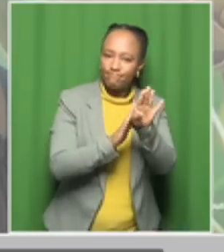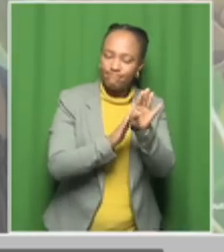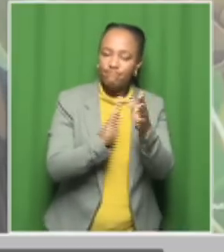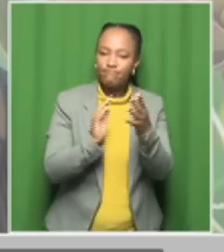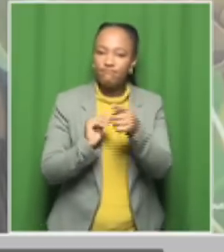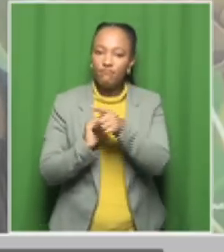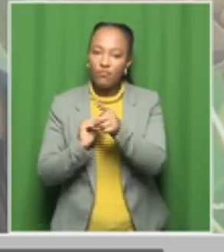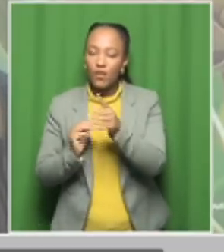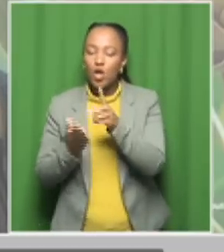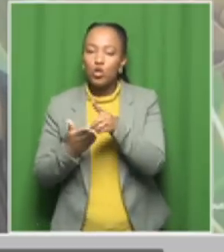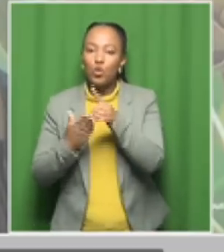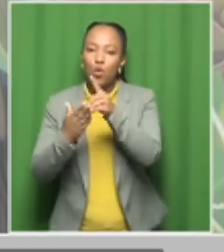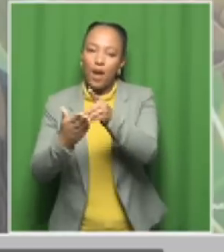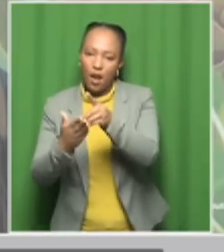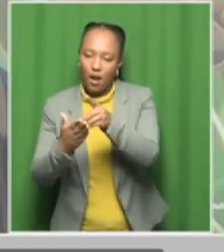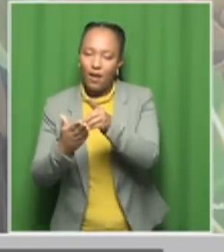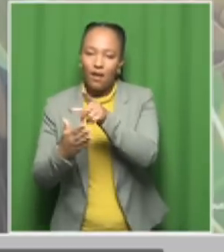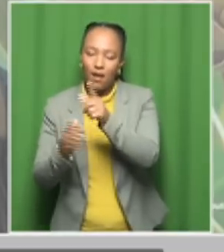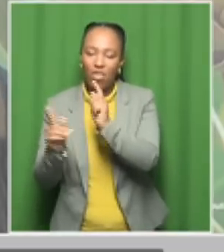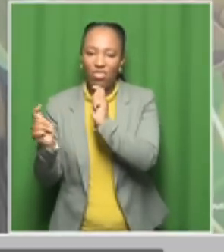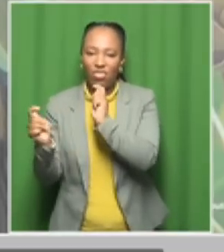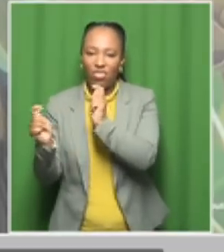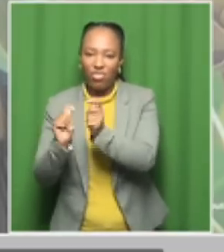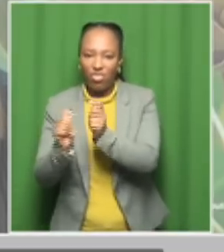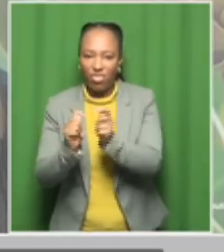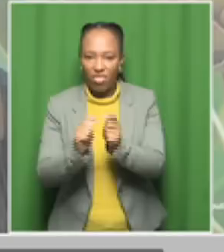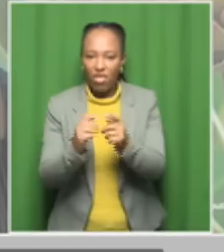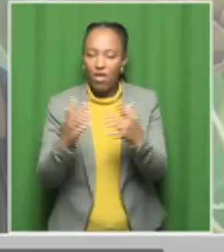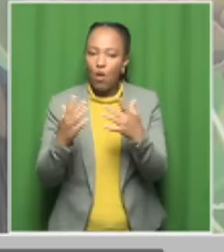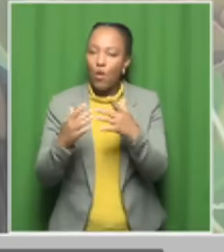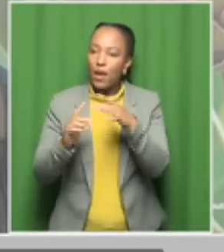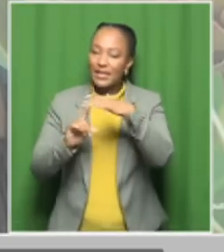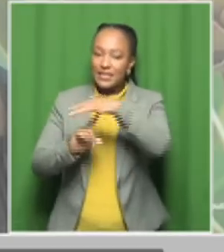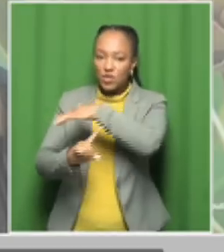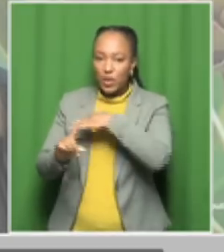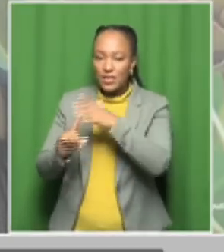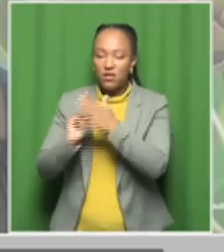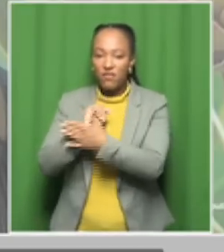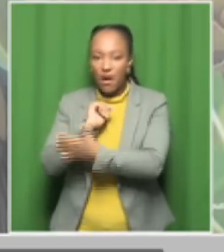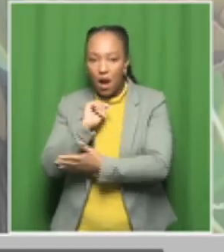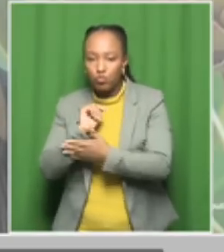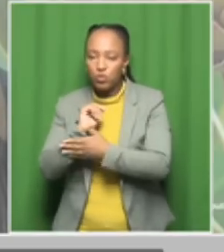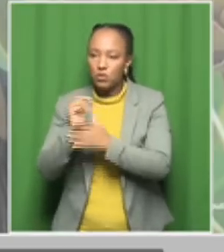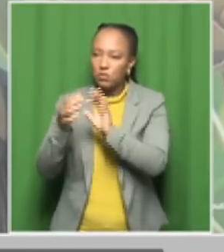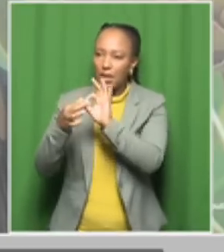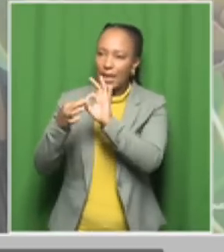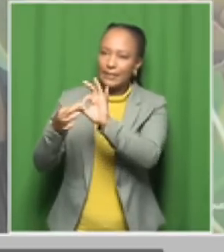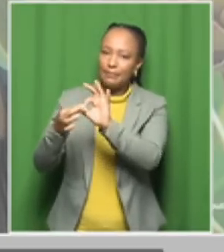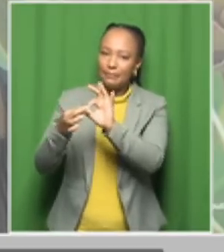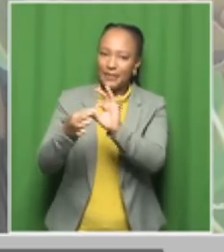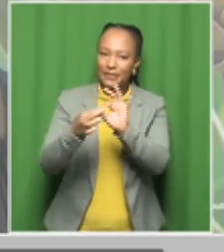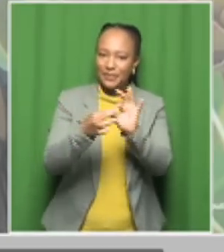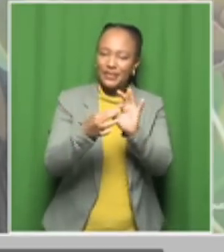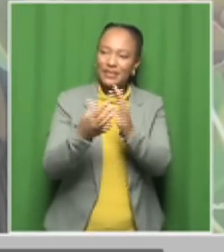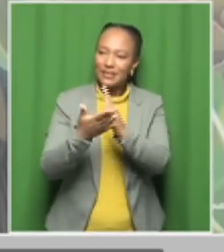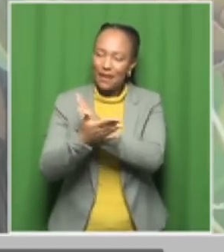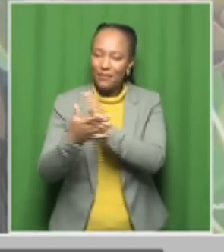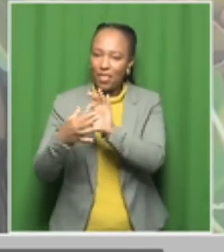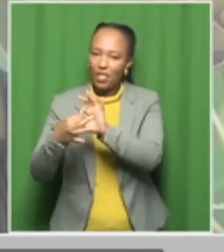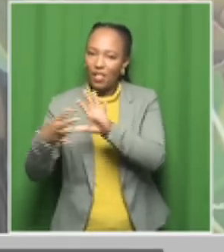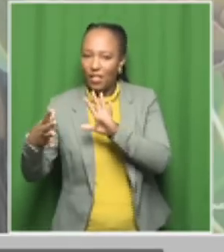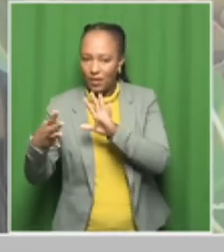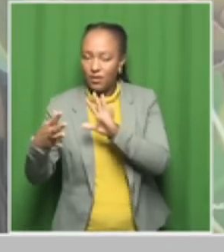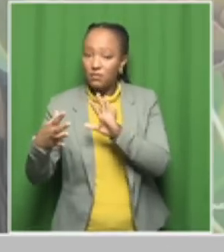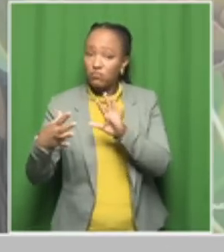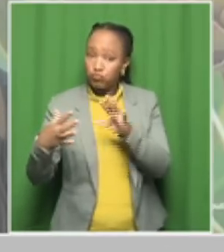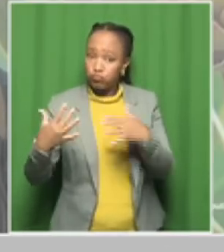have changed because of the rapidly changing geopolitical environment. Therefore, trade becomes important. Trade is important because